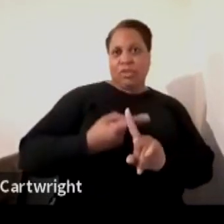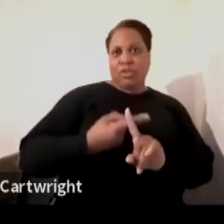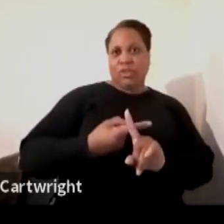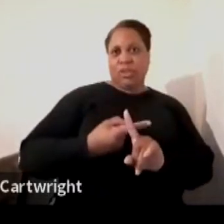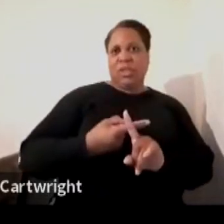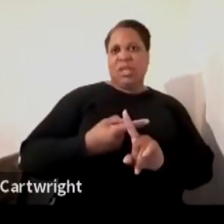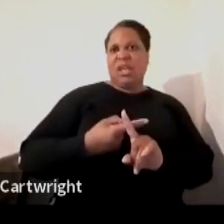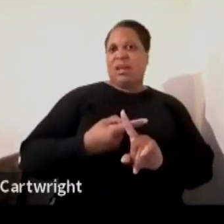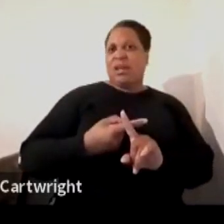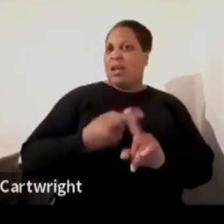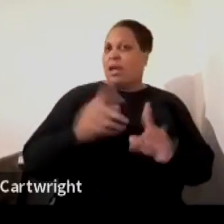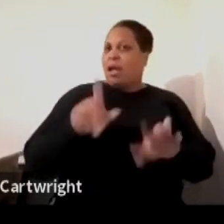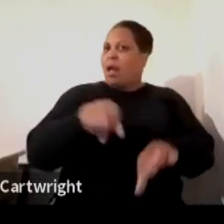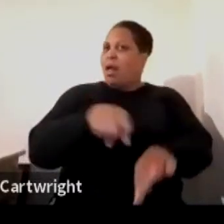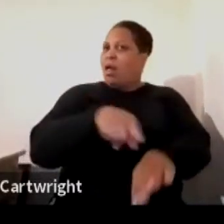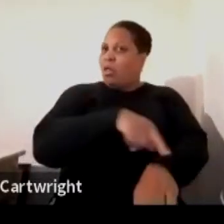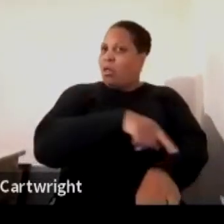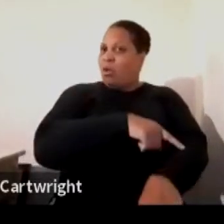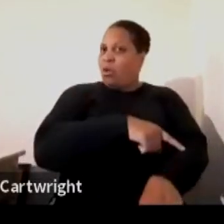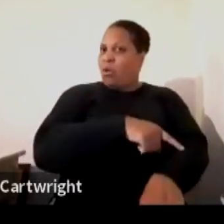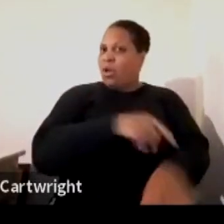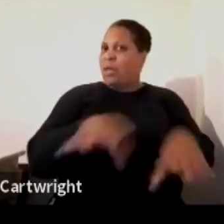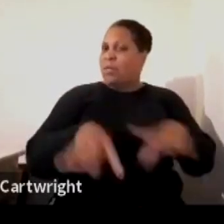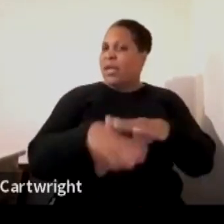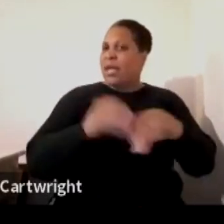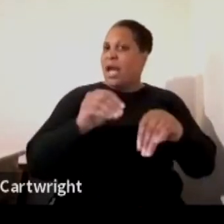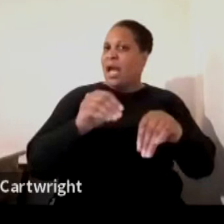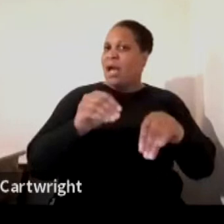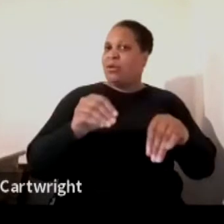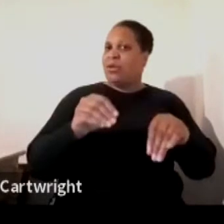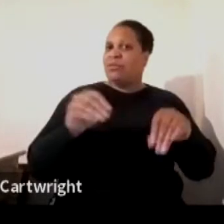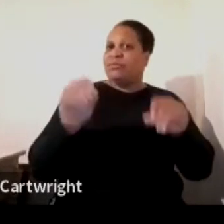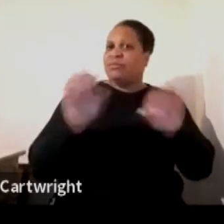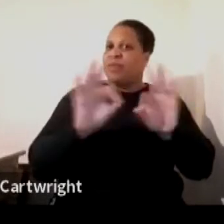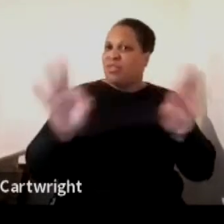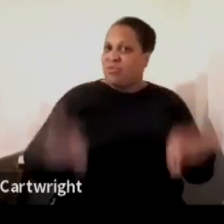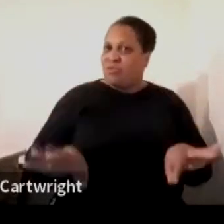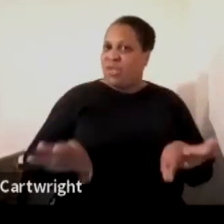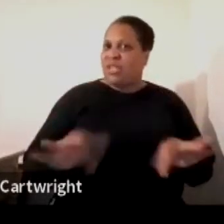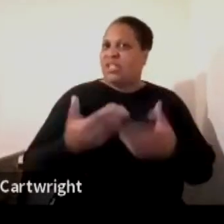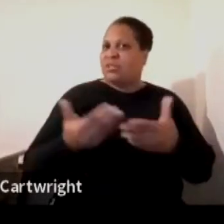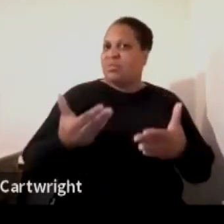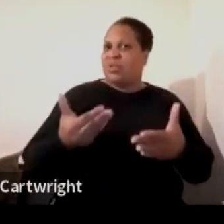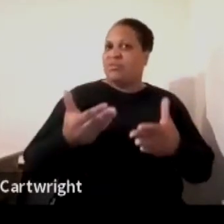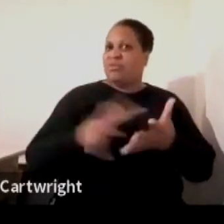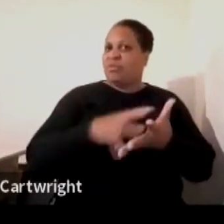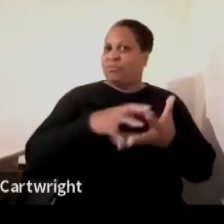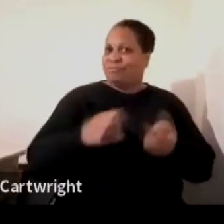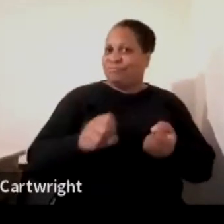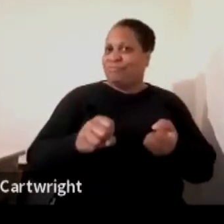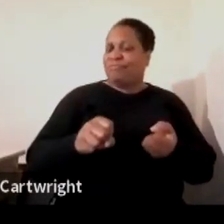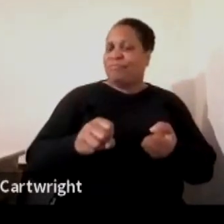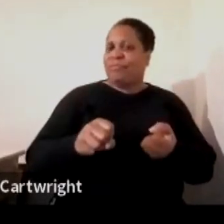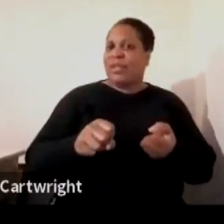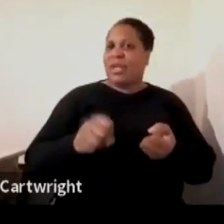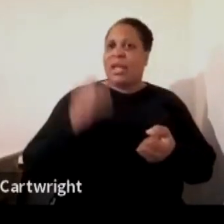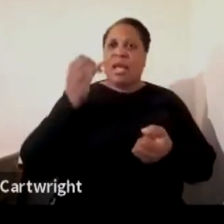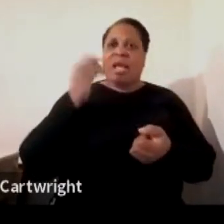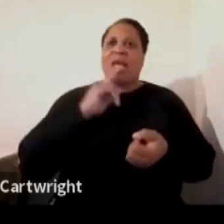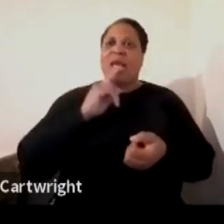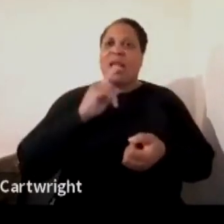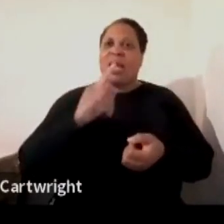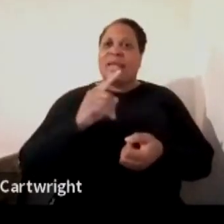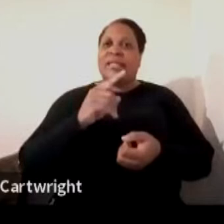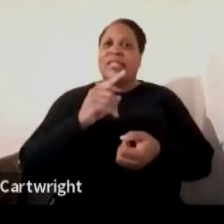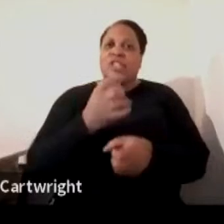how long can the doses be out of the freezer before spoiling? And is it a cold liquid that is being